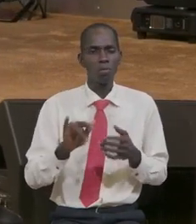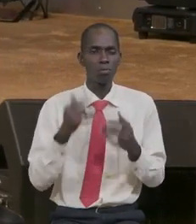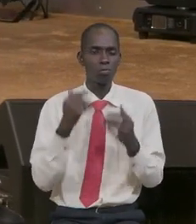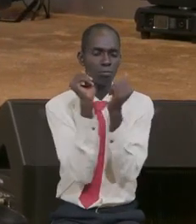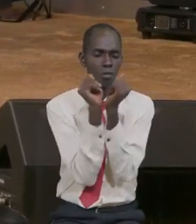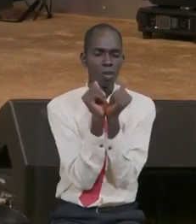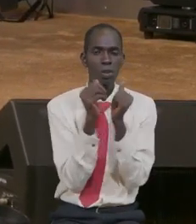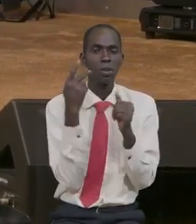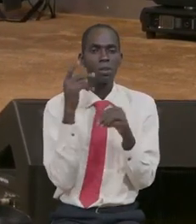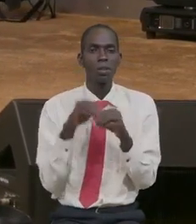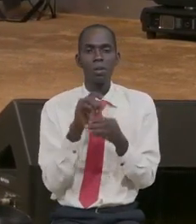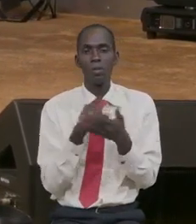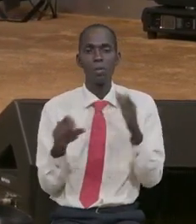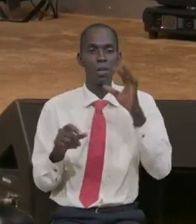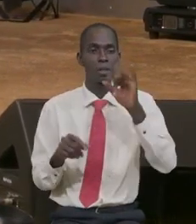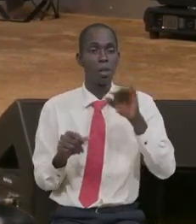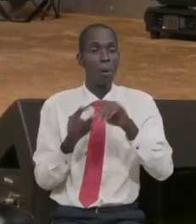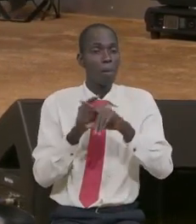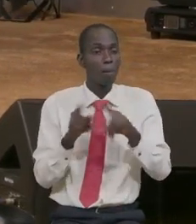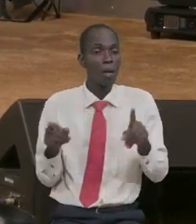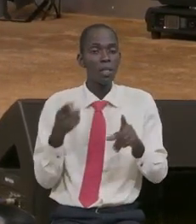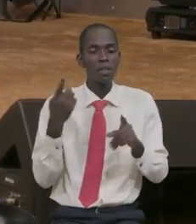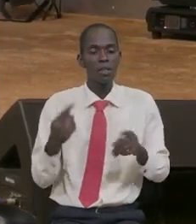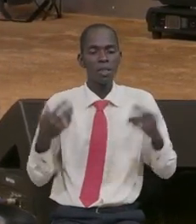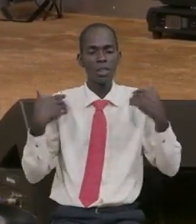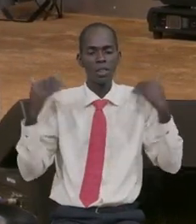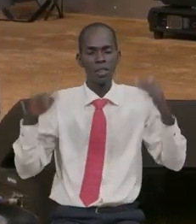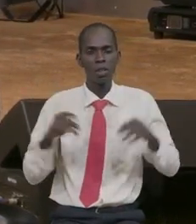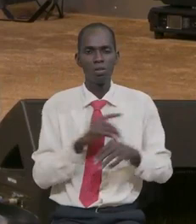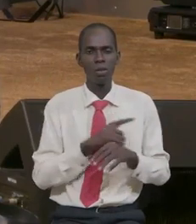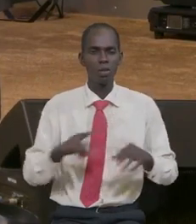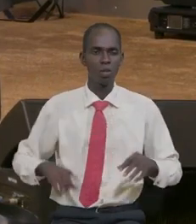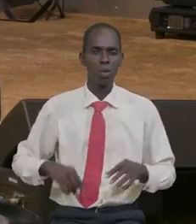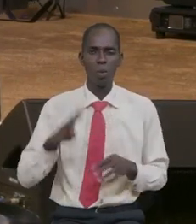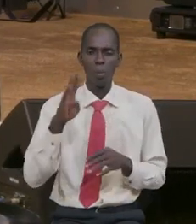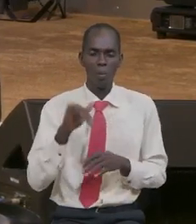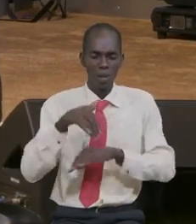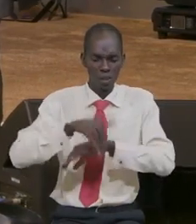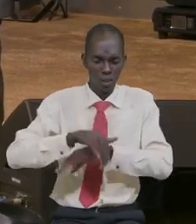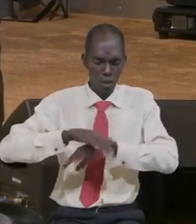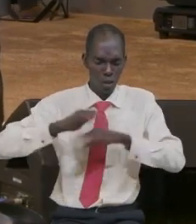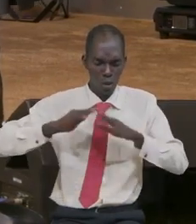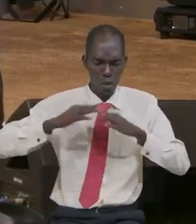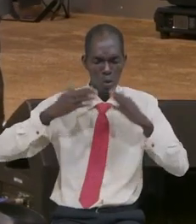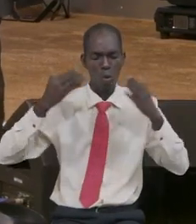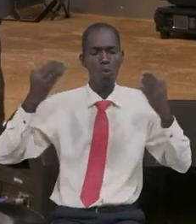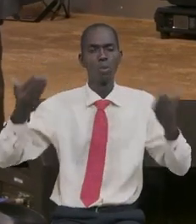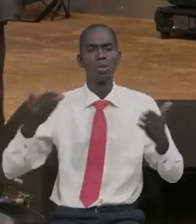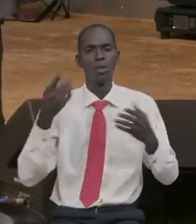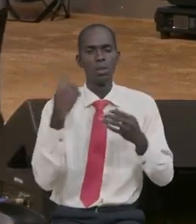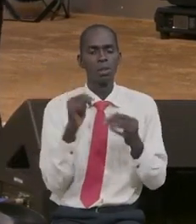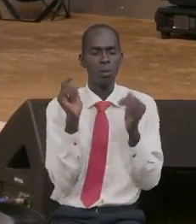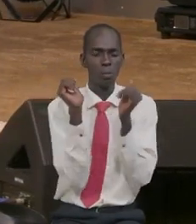Verse 19 says, but the angel of the Lord by night opened the prison doors.